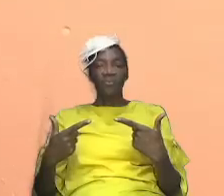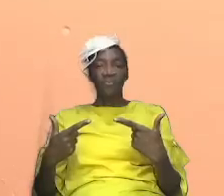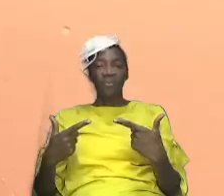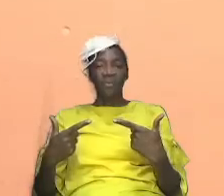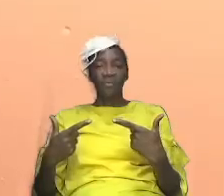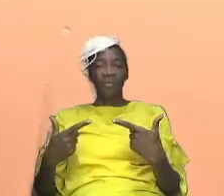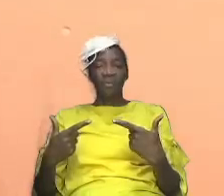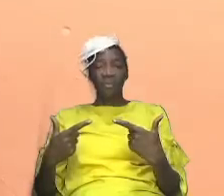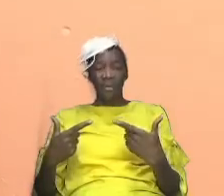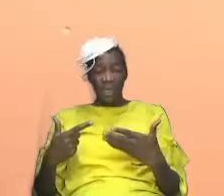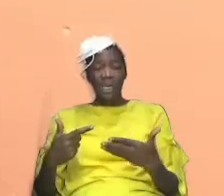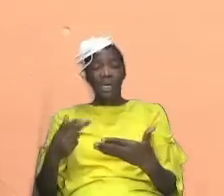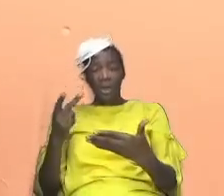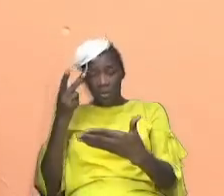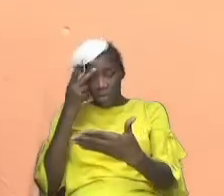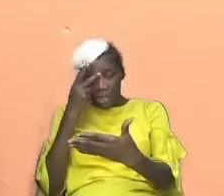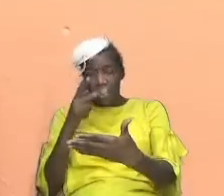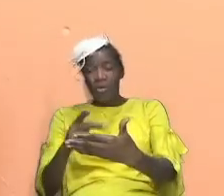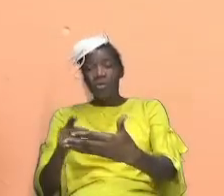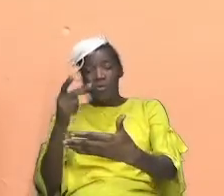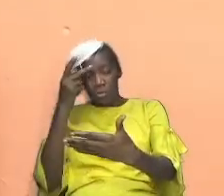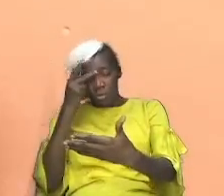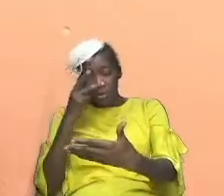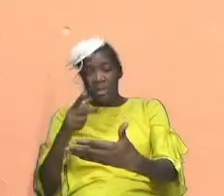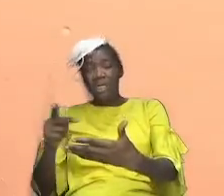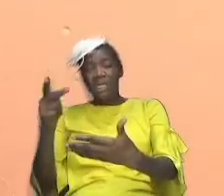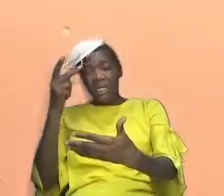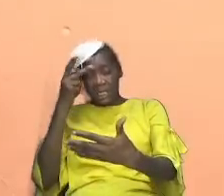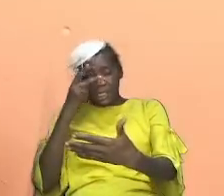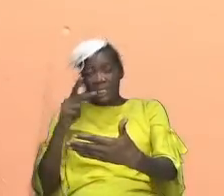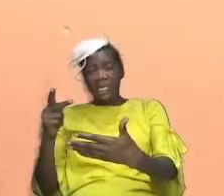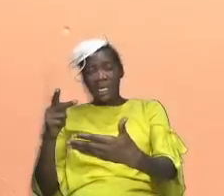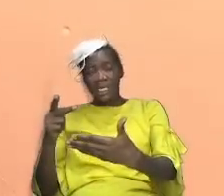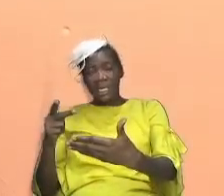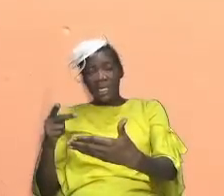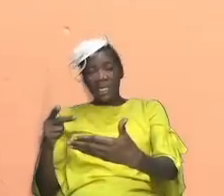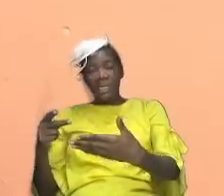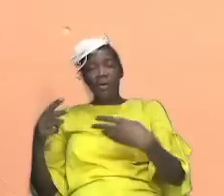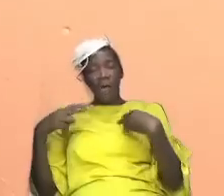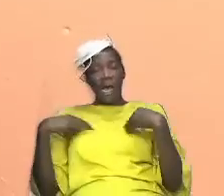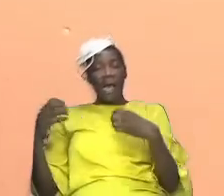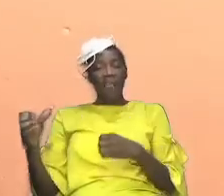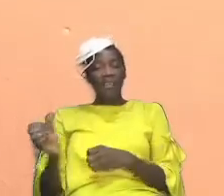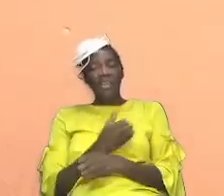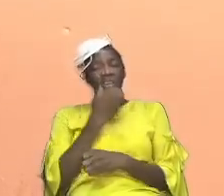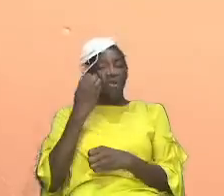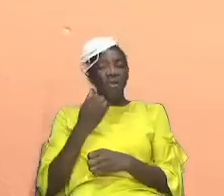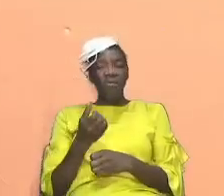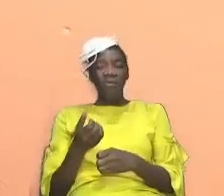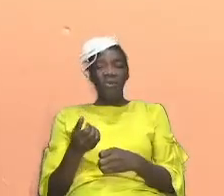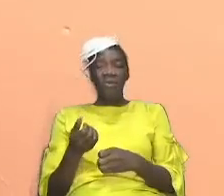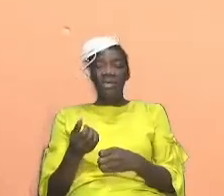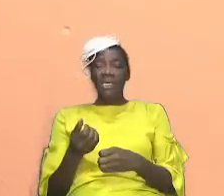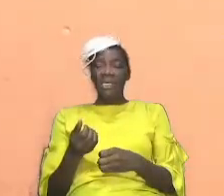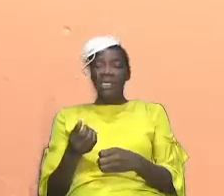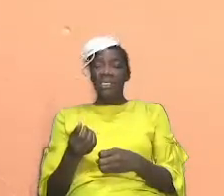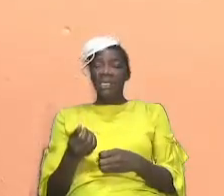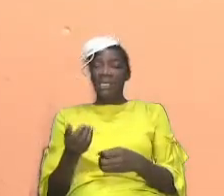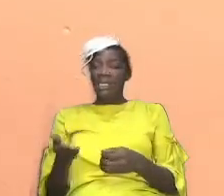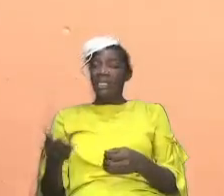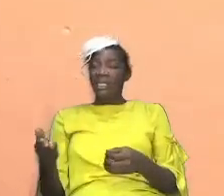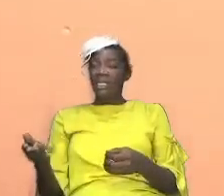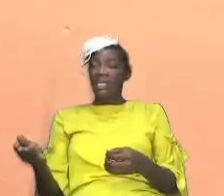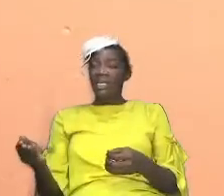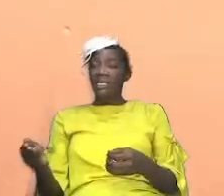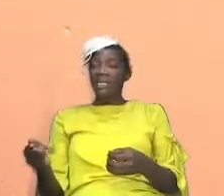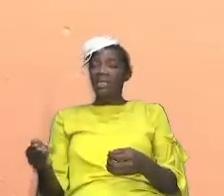taking, so that we can see if we have enough in stock, or if things are running down, or if things